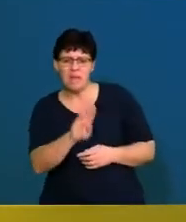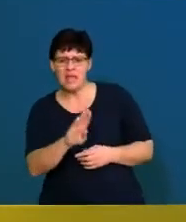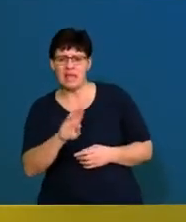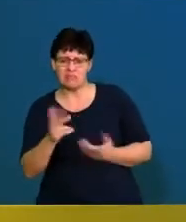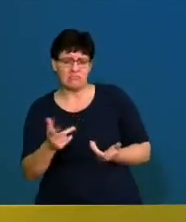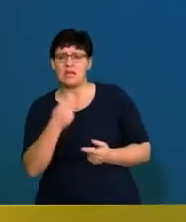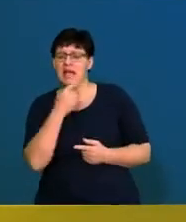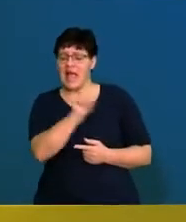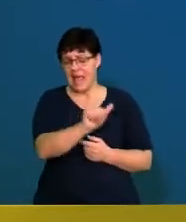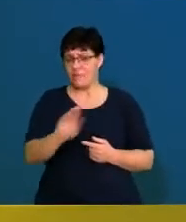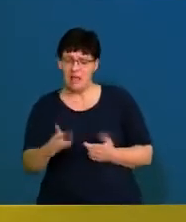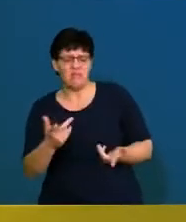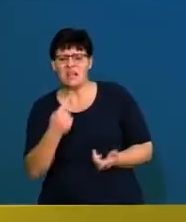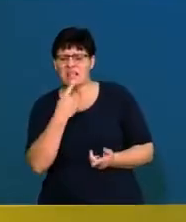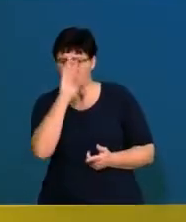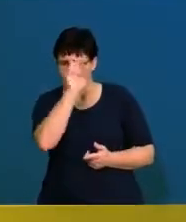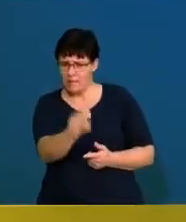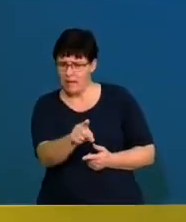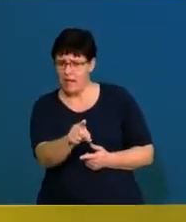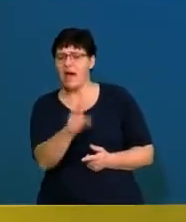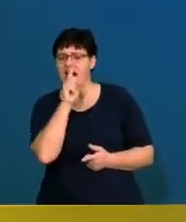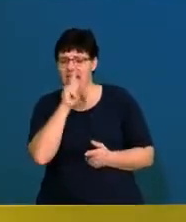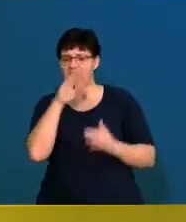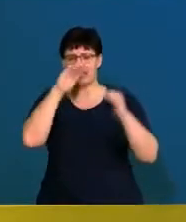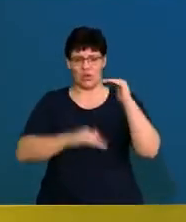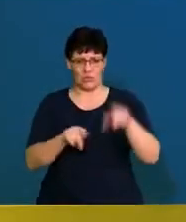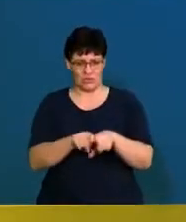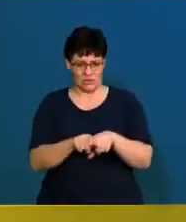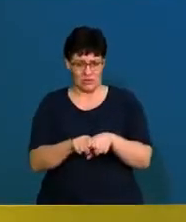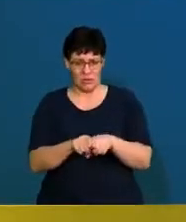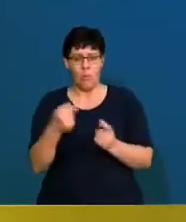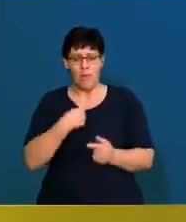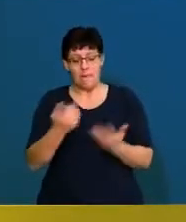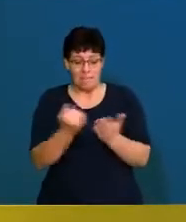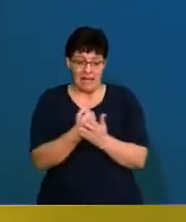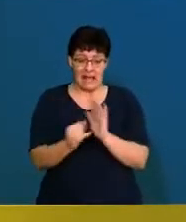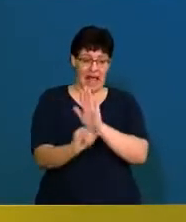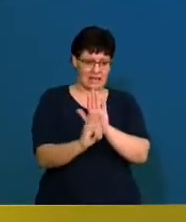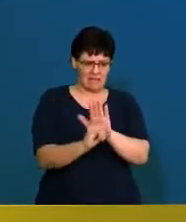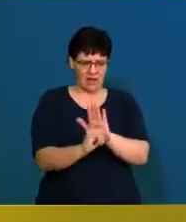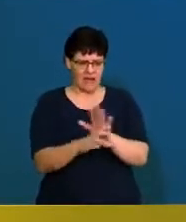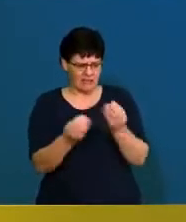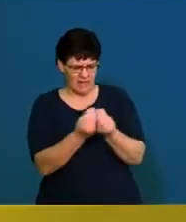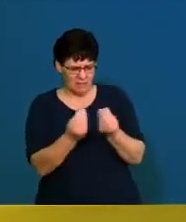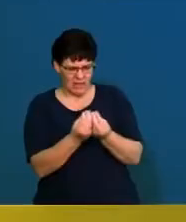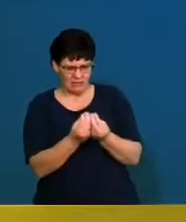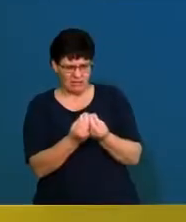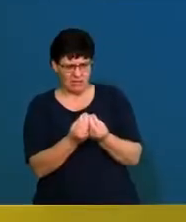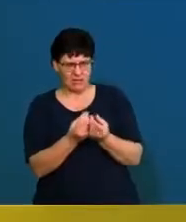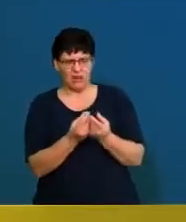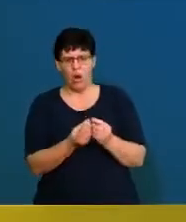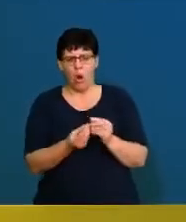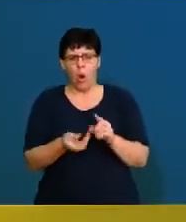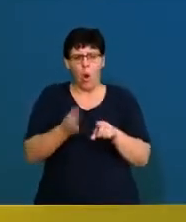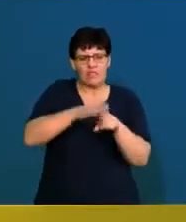on gaining of electrons. But remember, there is a double arrow. So in us trying to identify whether a substance